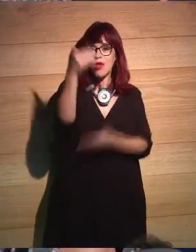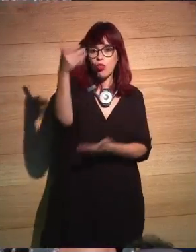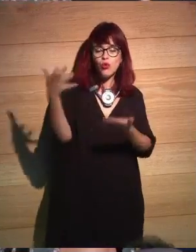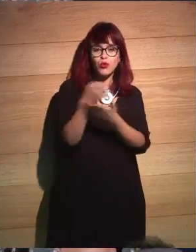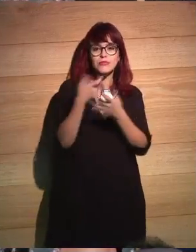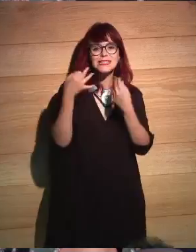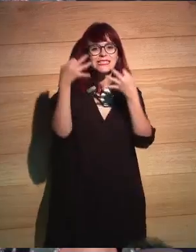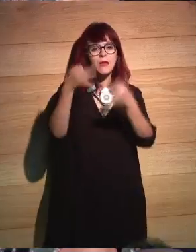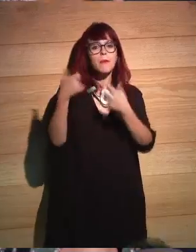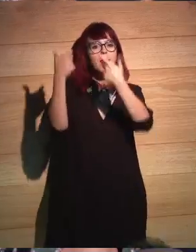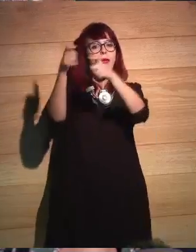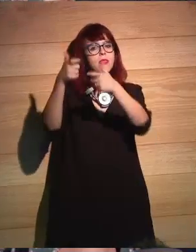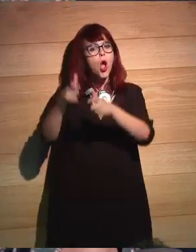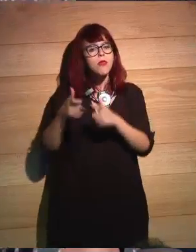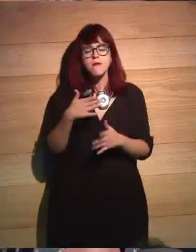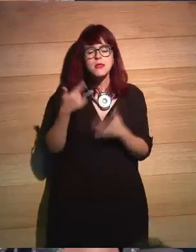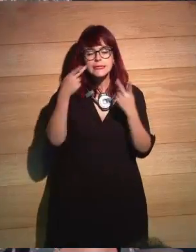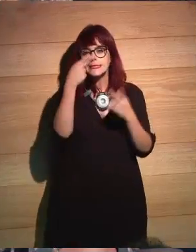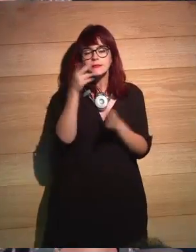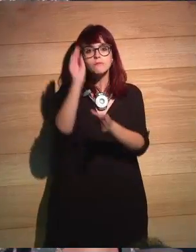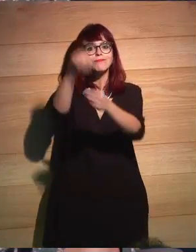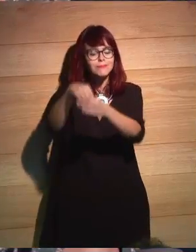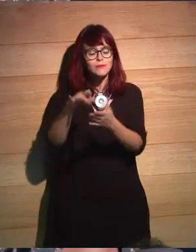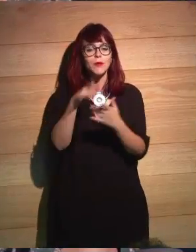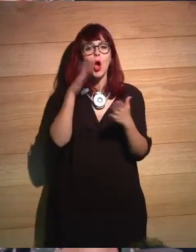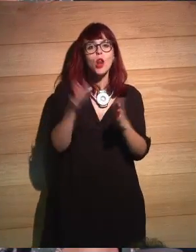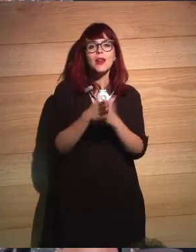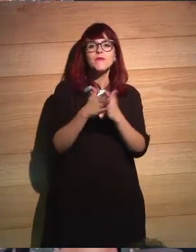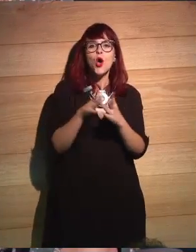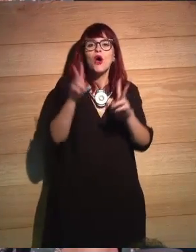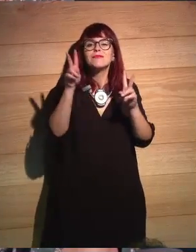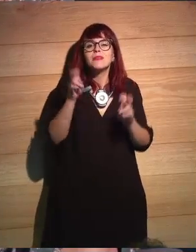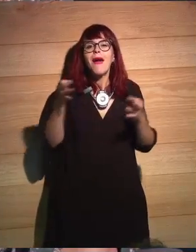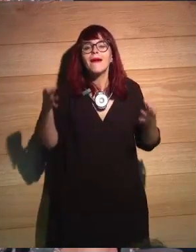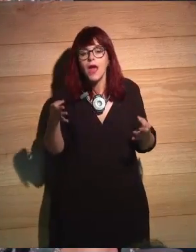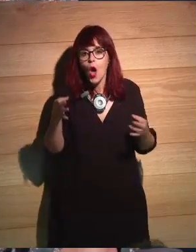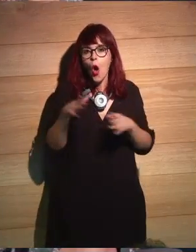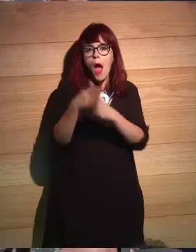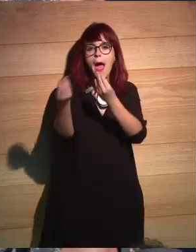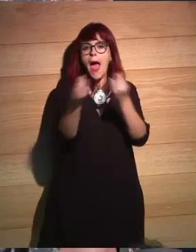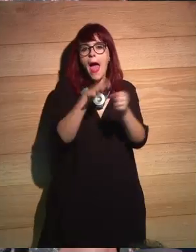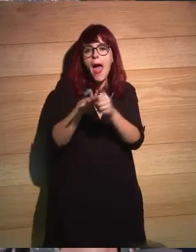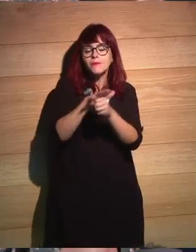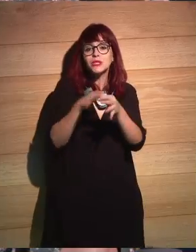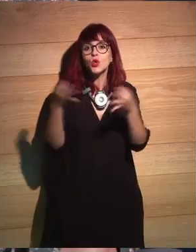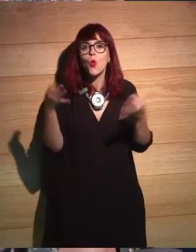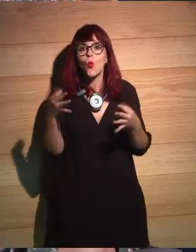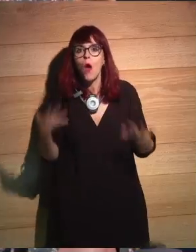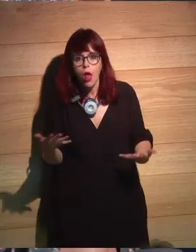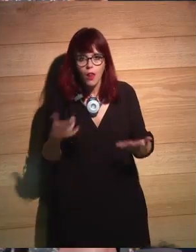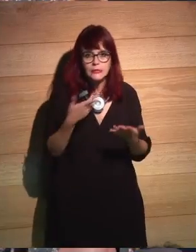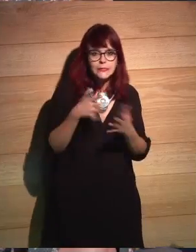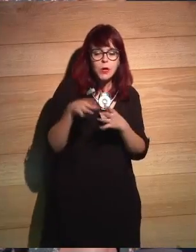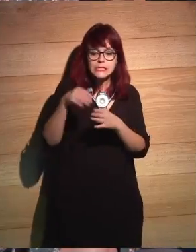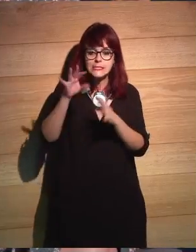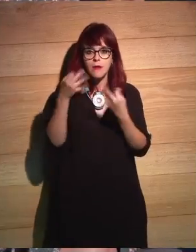oh, this fall the books are about this or the books are about that. But then I think we're missing the points of literature when we